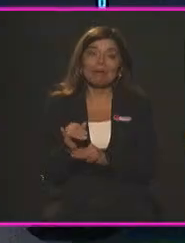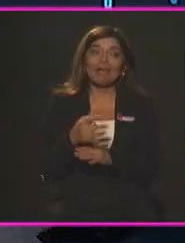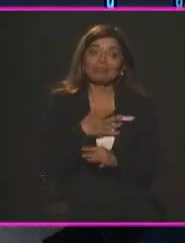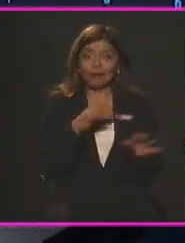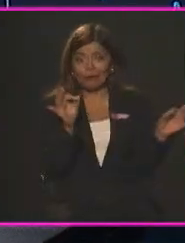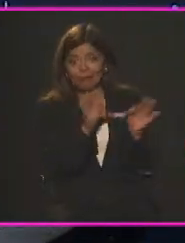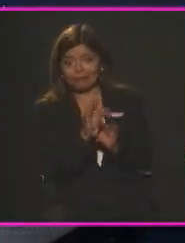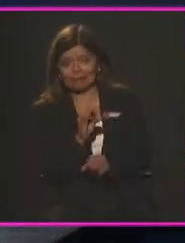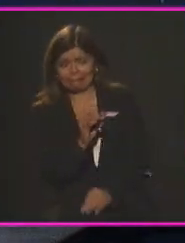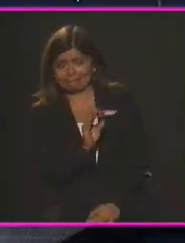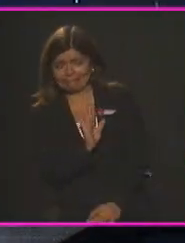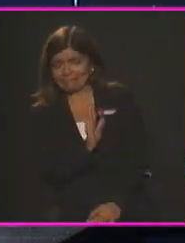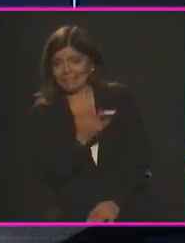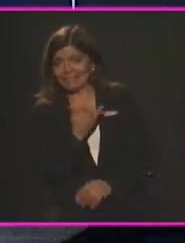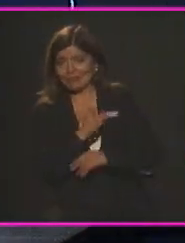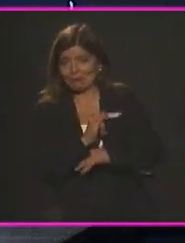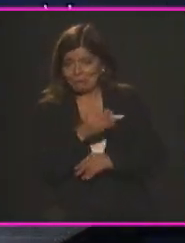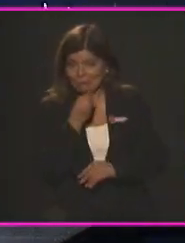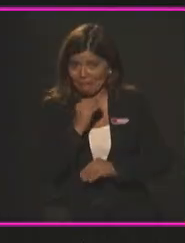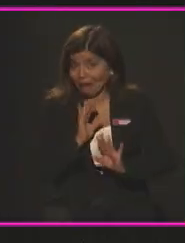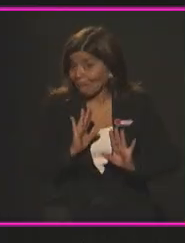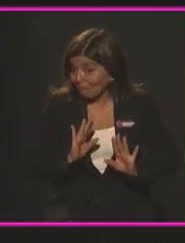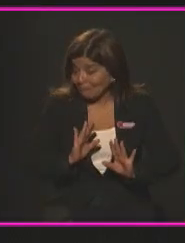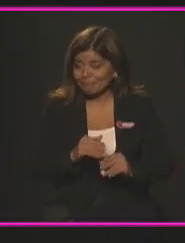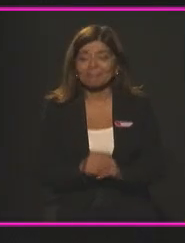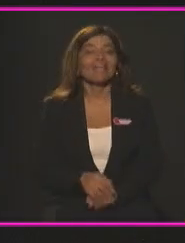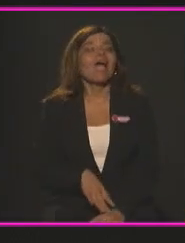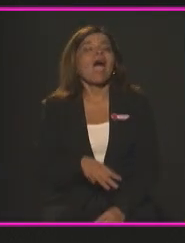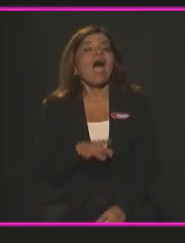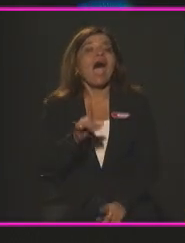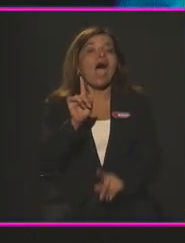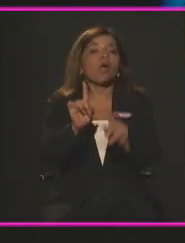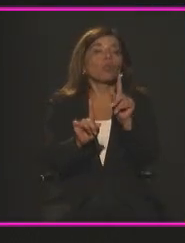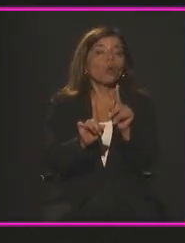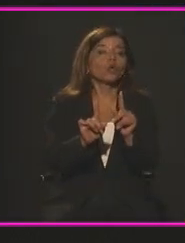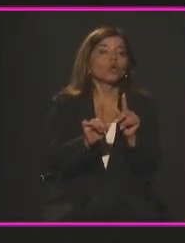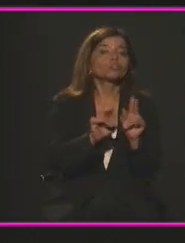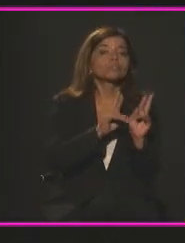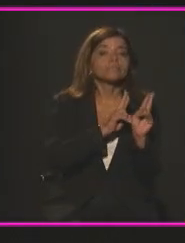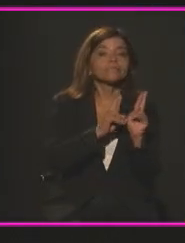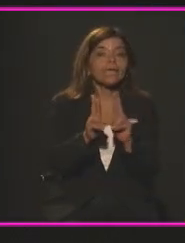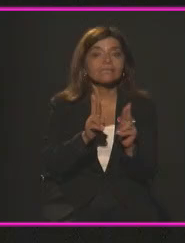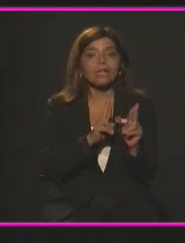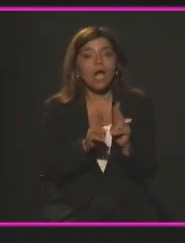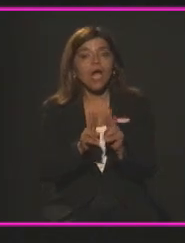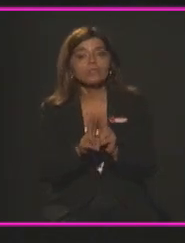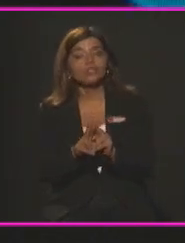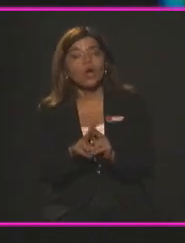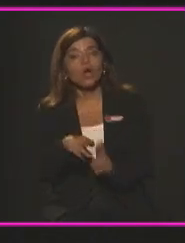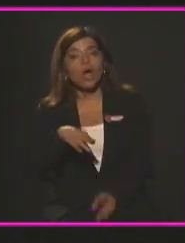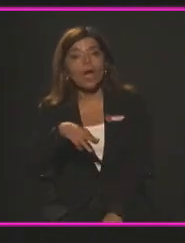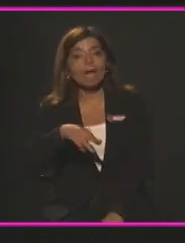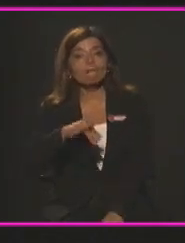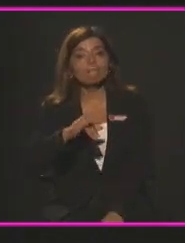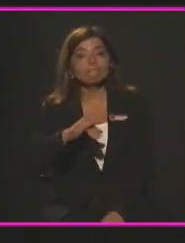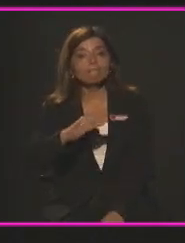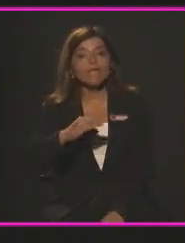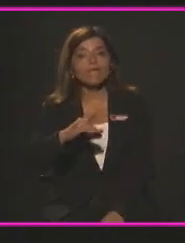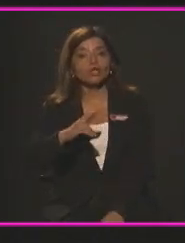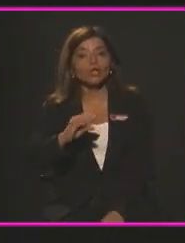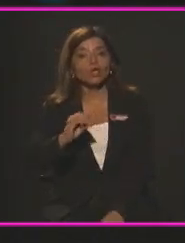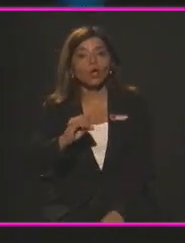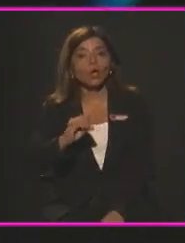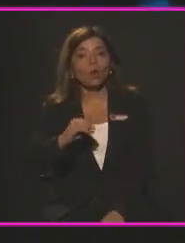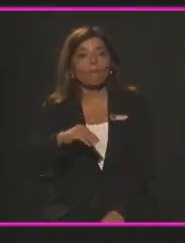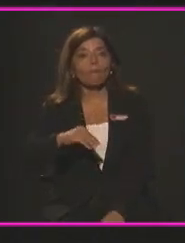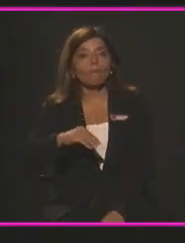So what I'm going to talk about is some of the key results from the microbiome overall, especially in the 5 years since I was last in Chile,